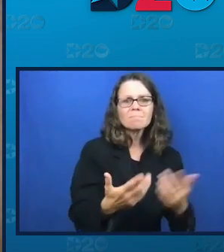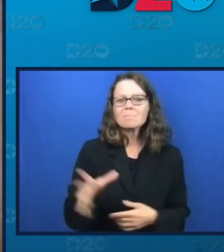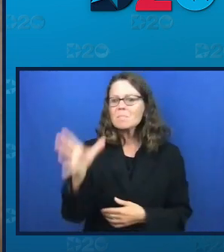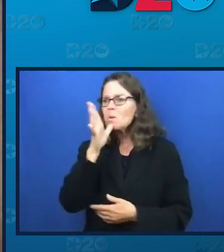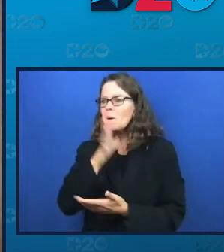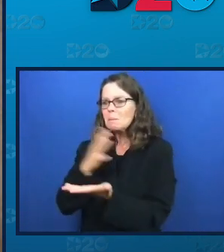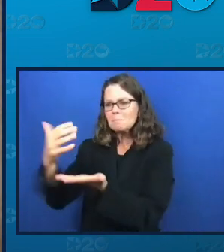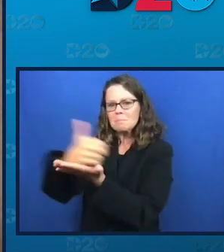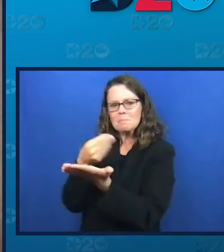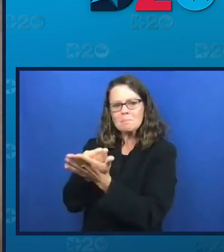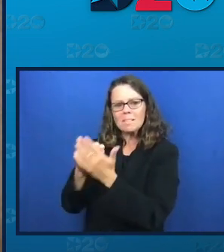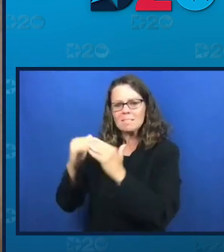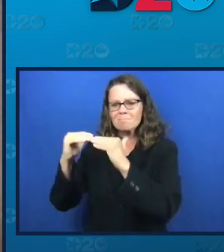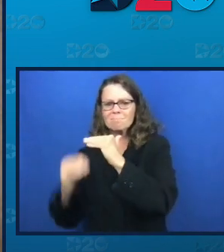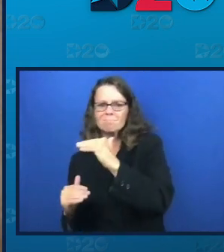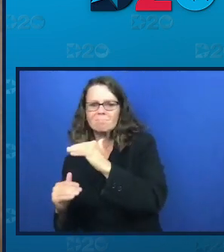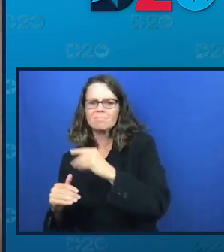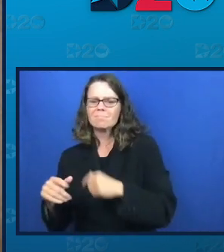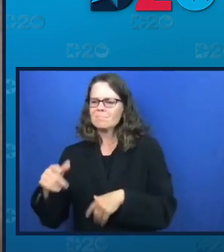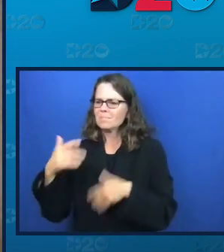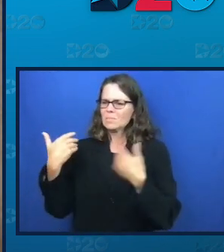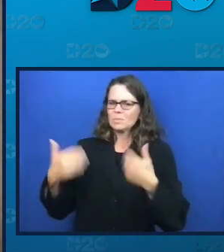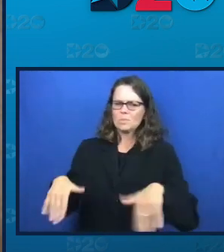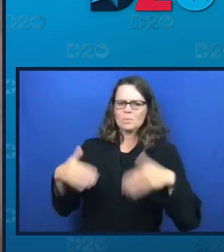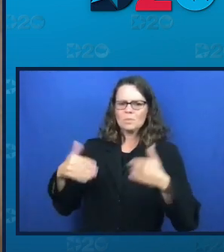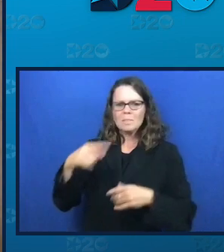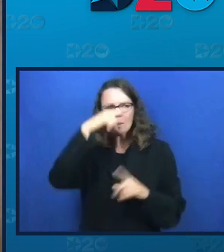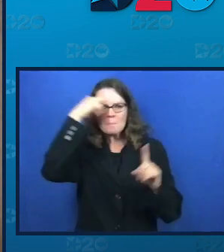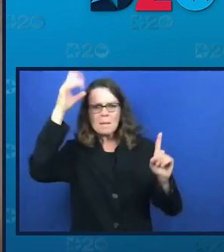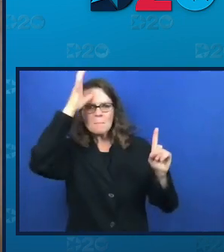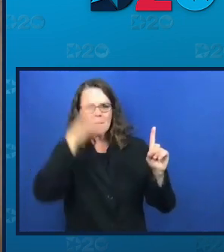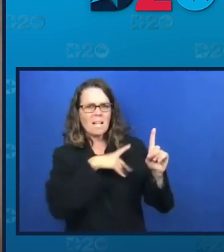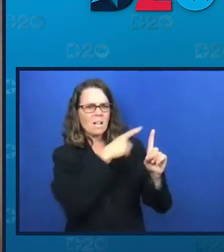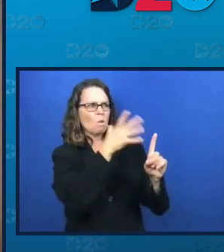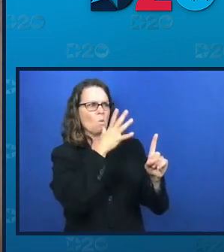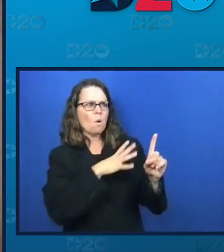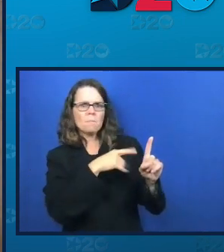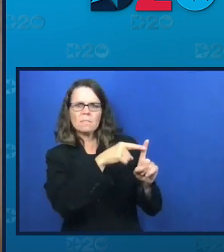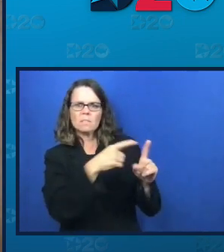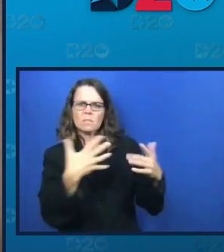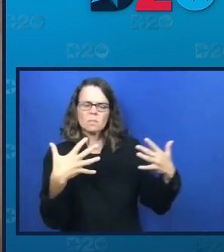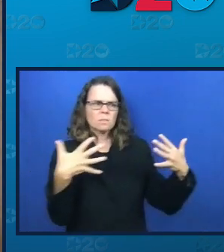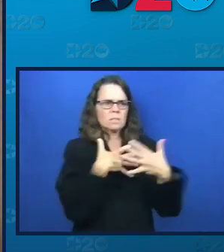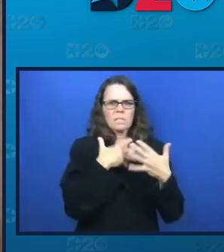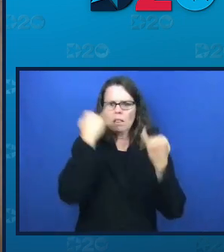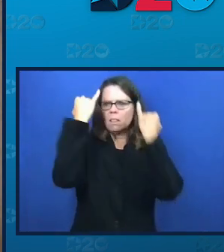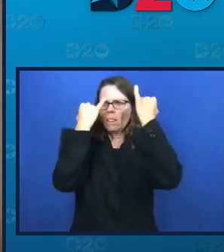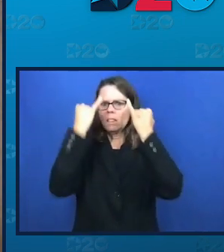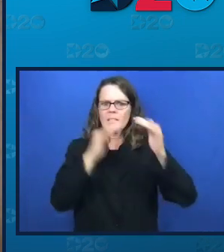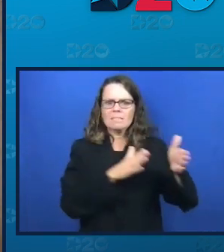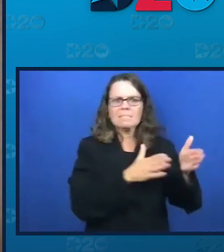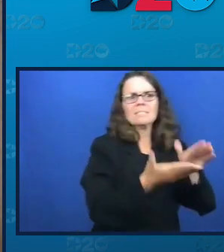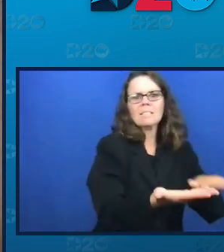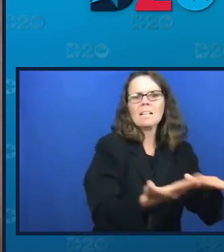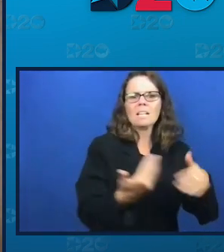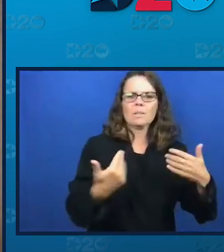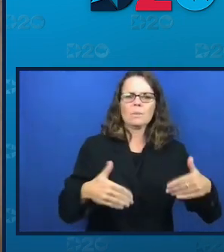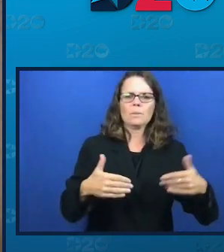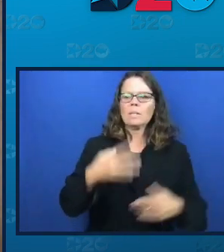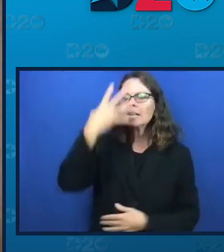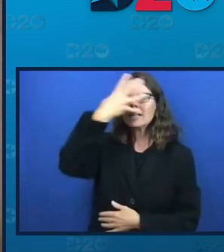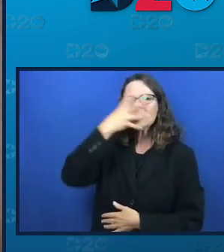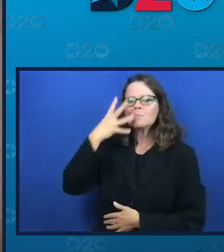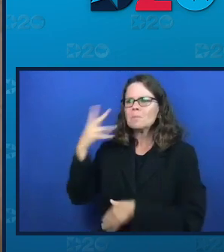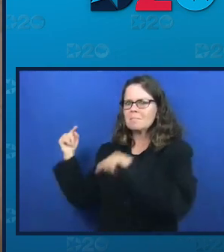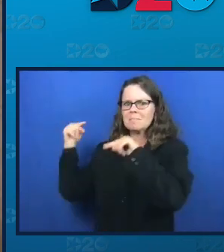man or woman who fears for their lives. The immigrant at the border longing for safety. The homeless person looking for